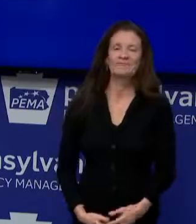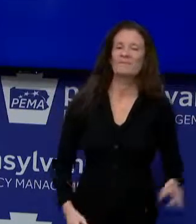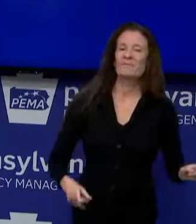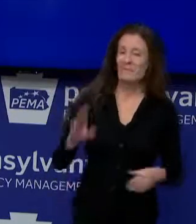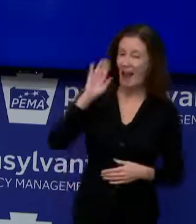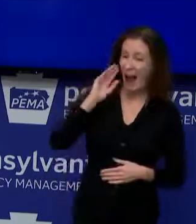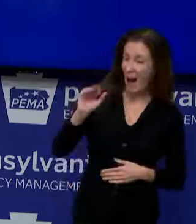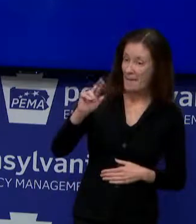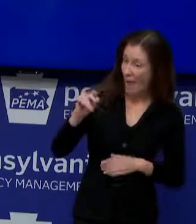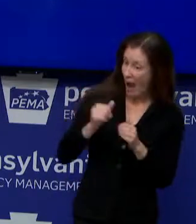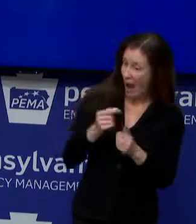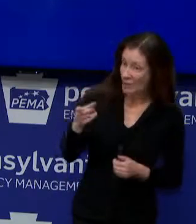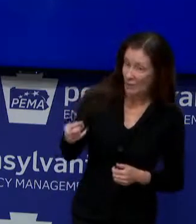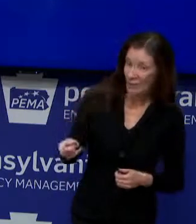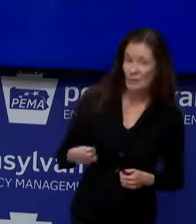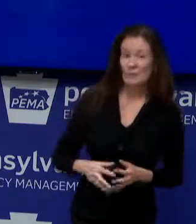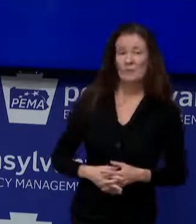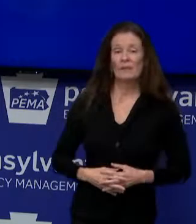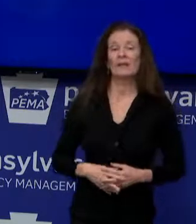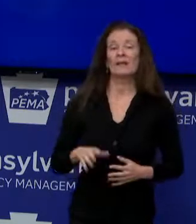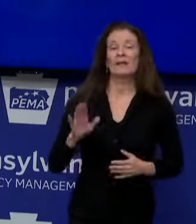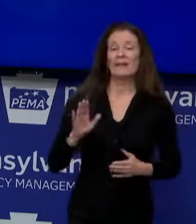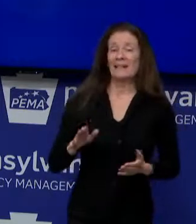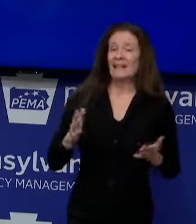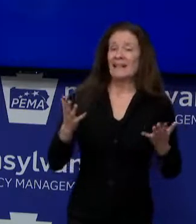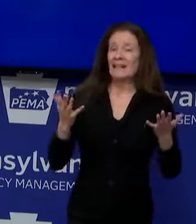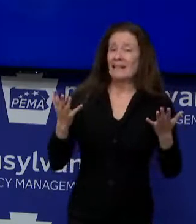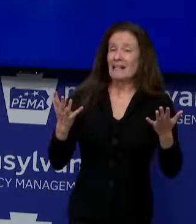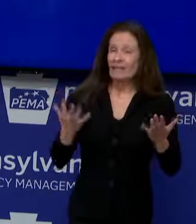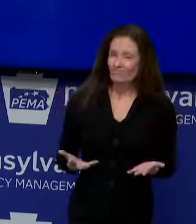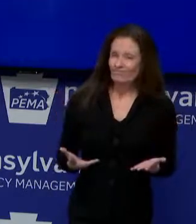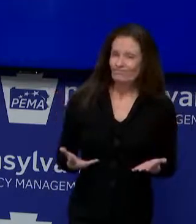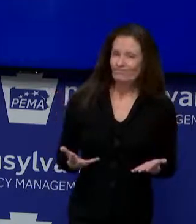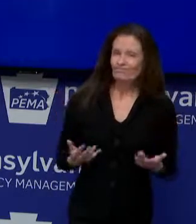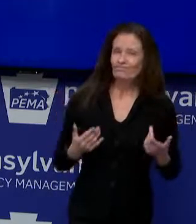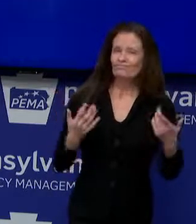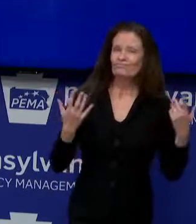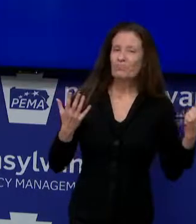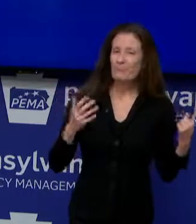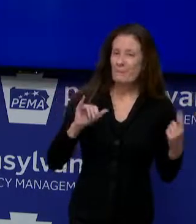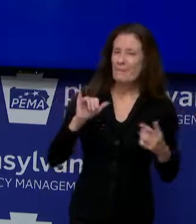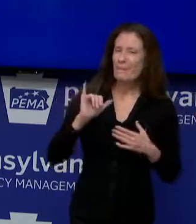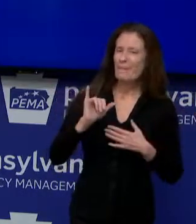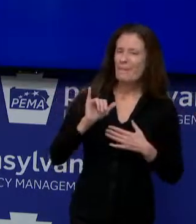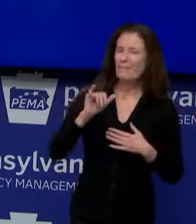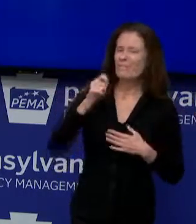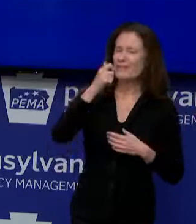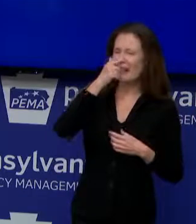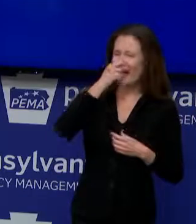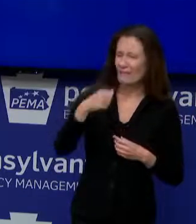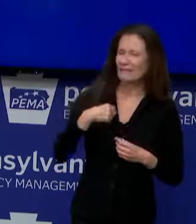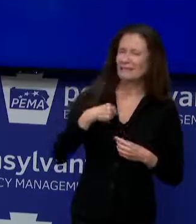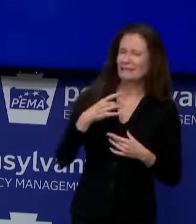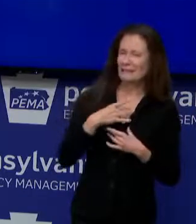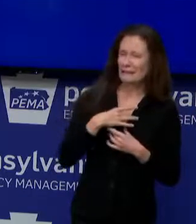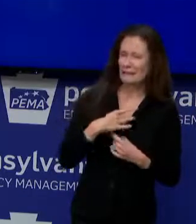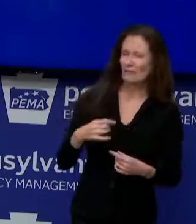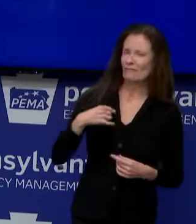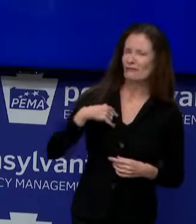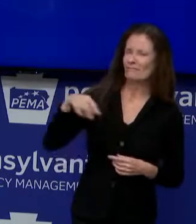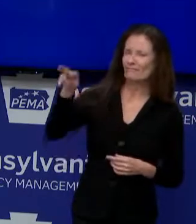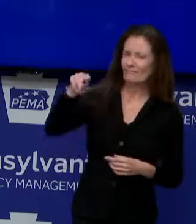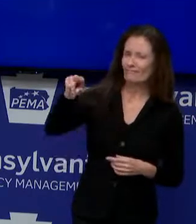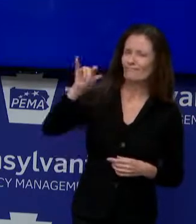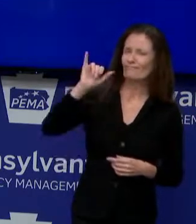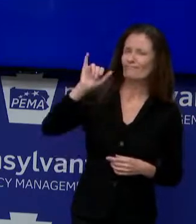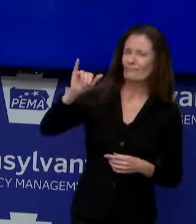So I would say this. I think what was interesting about the court decisions in that case, even for the